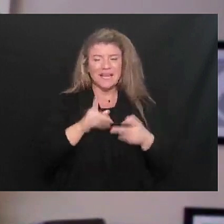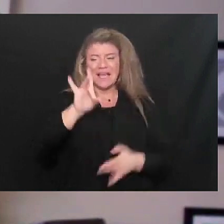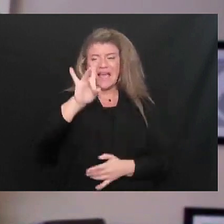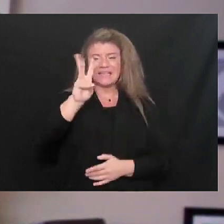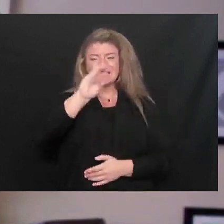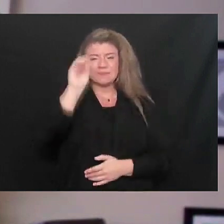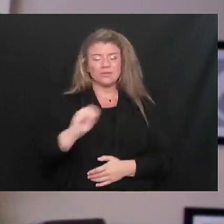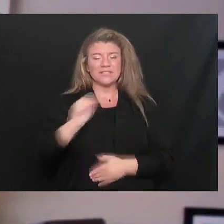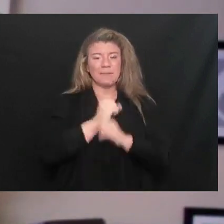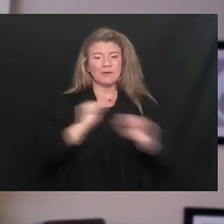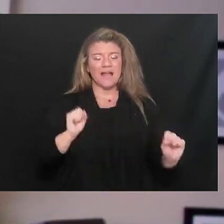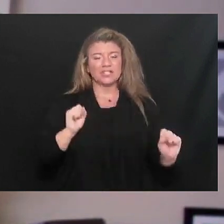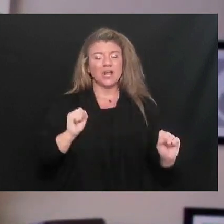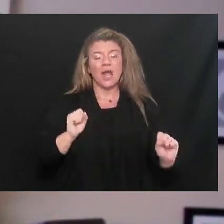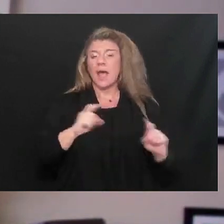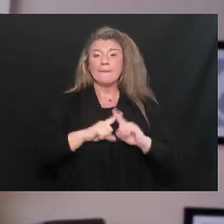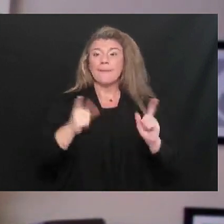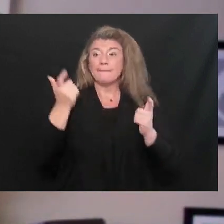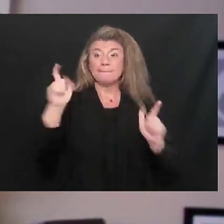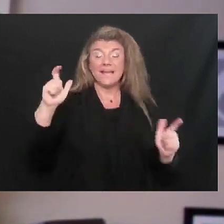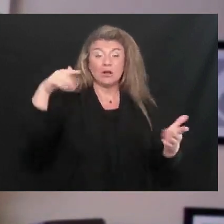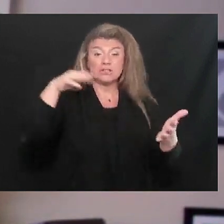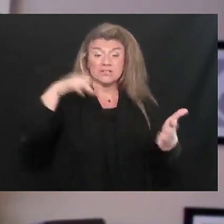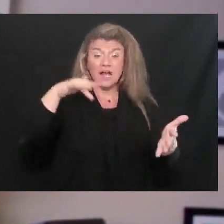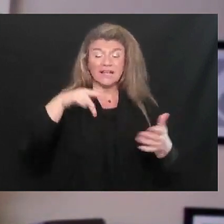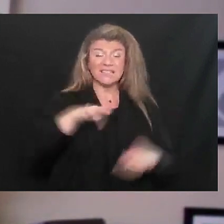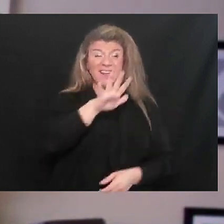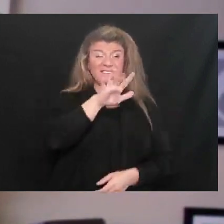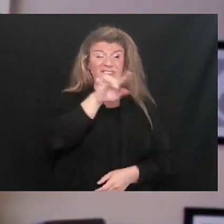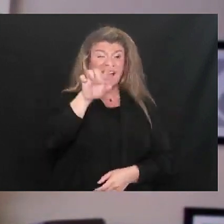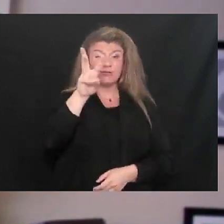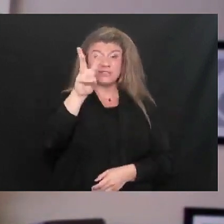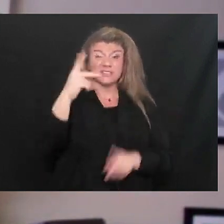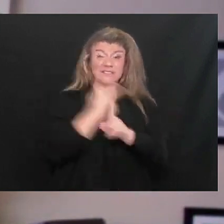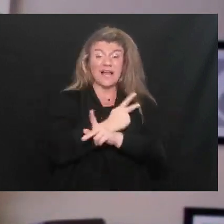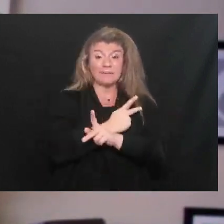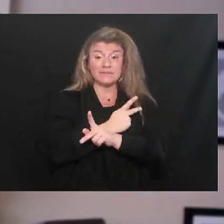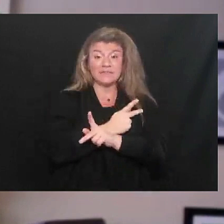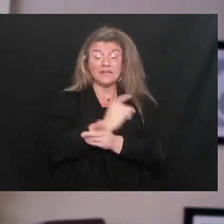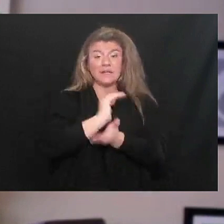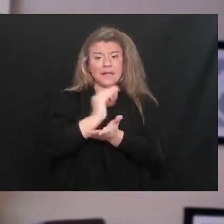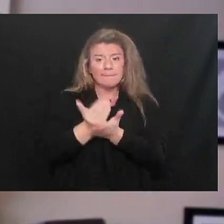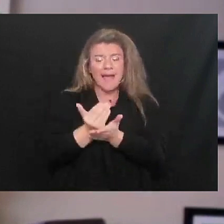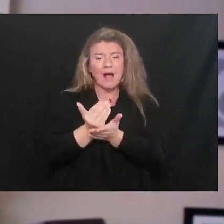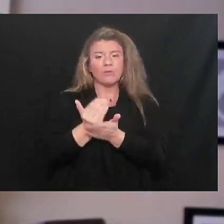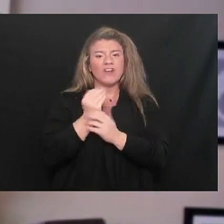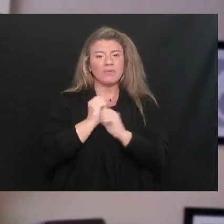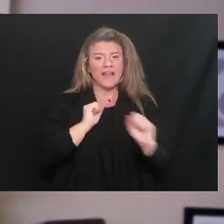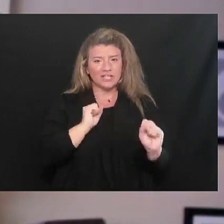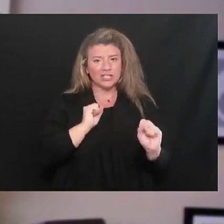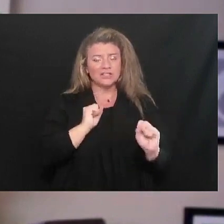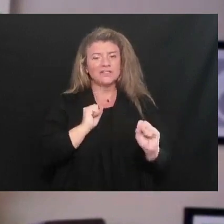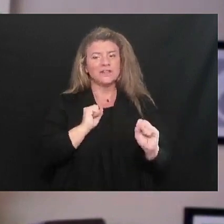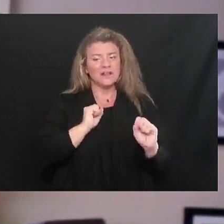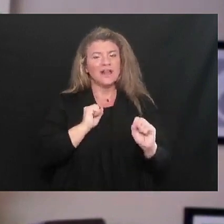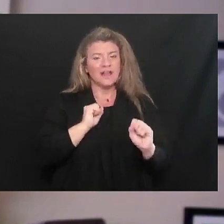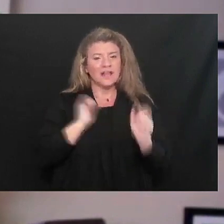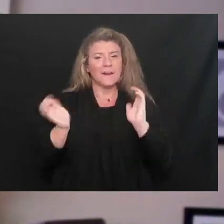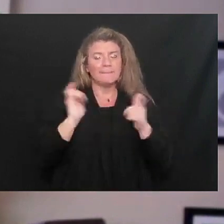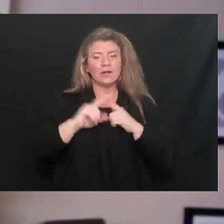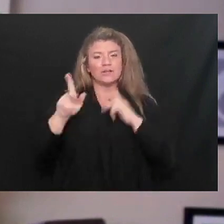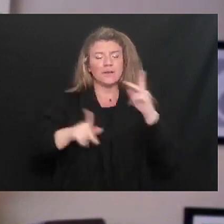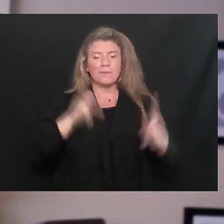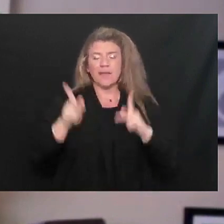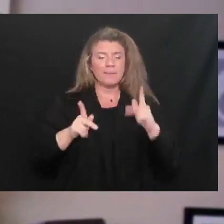protection, but in larger studies, they've seen 5 to 6 times the amount of protection than the people that did not